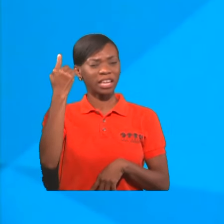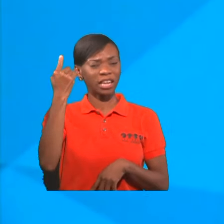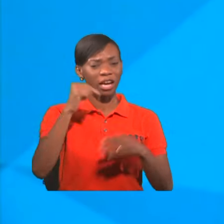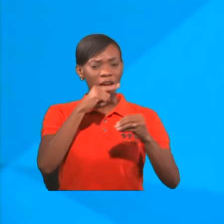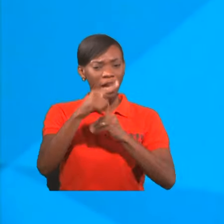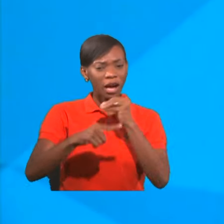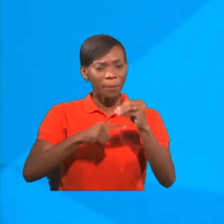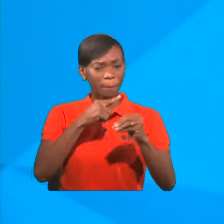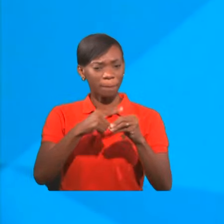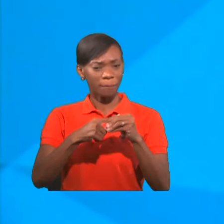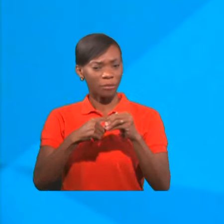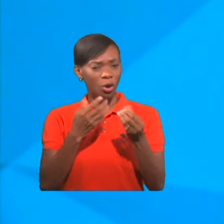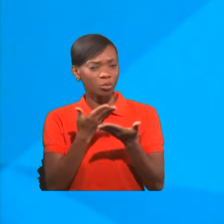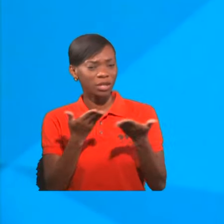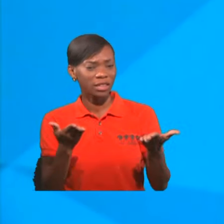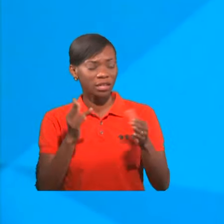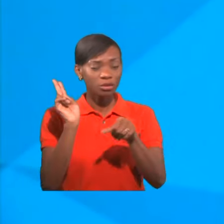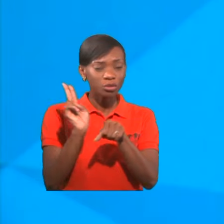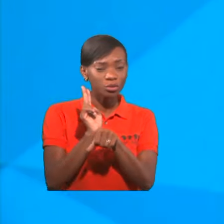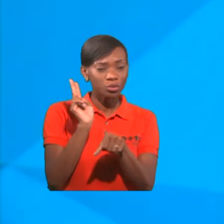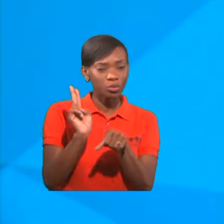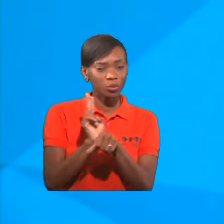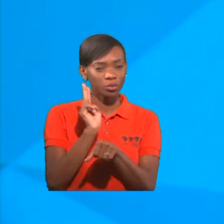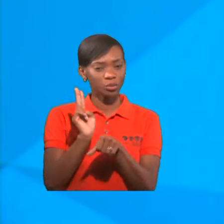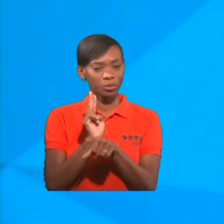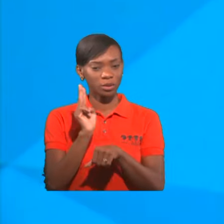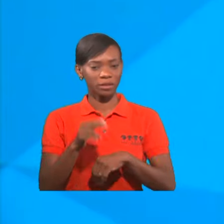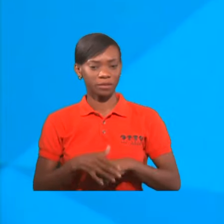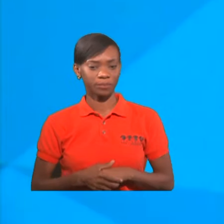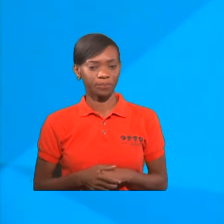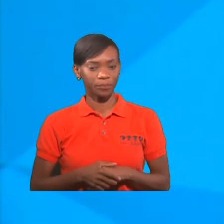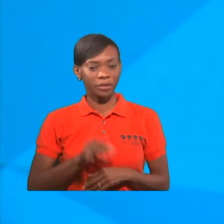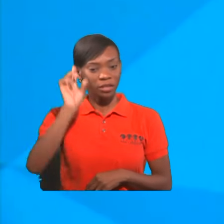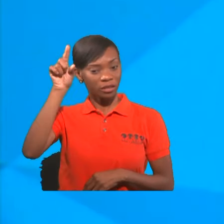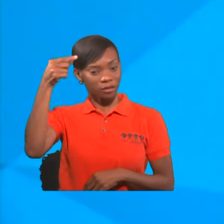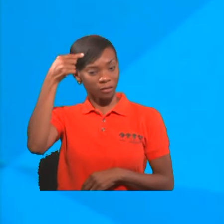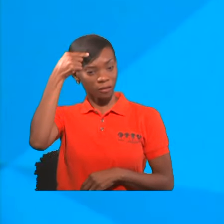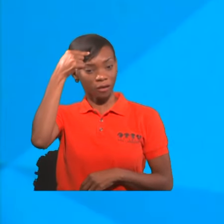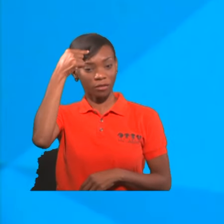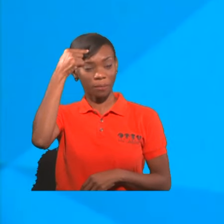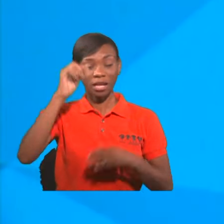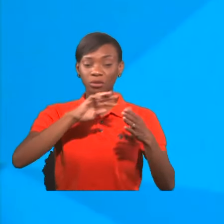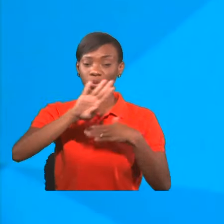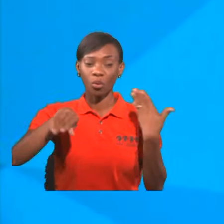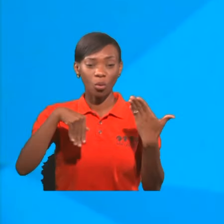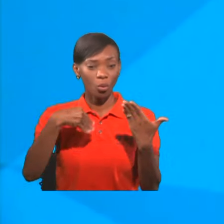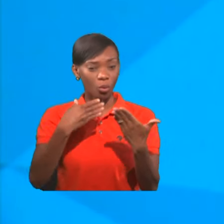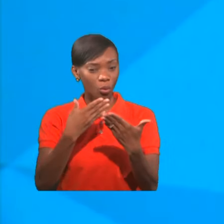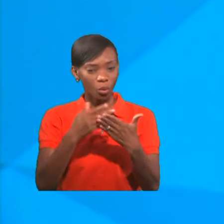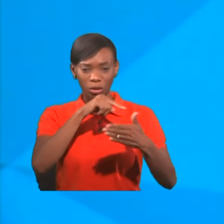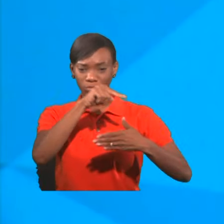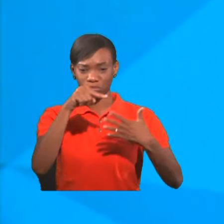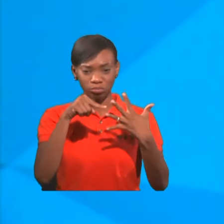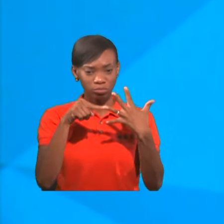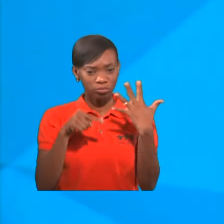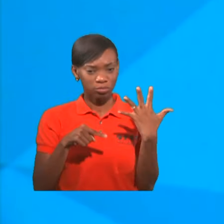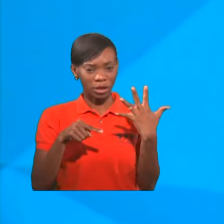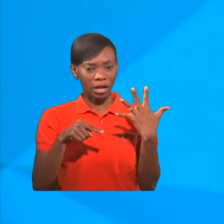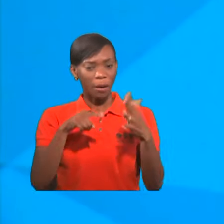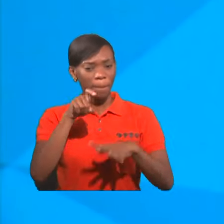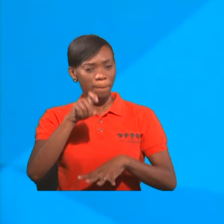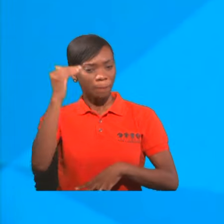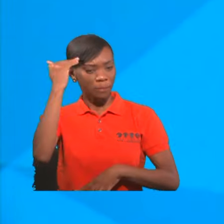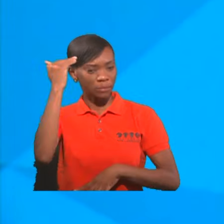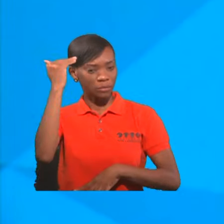purchase and recycle or reuse wherever possible. Governments at all levels must build circular economies that address